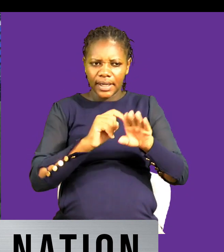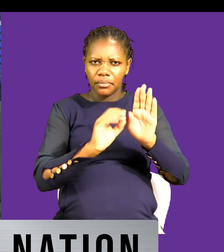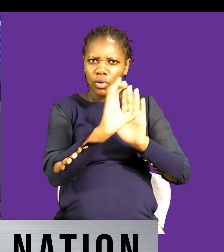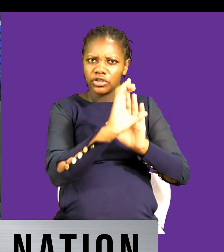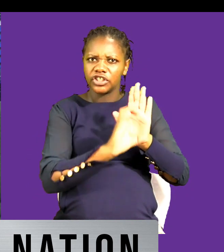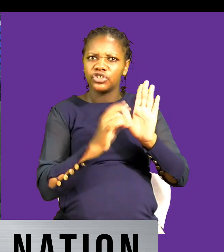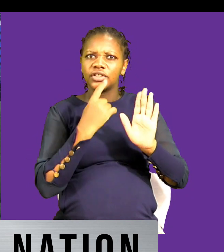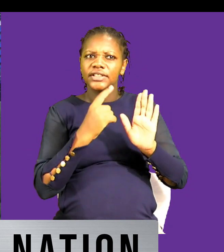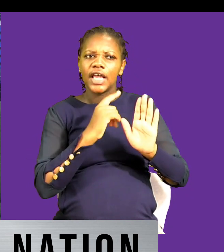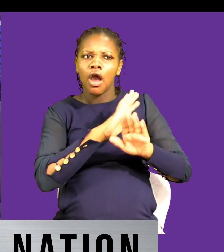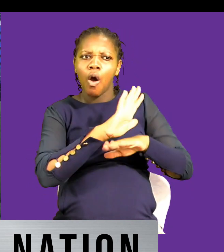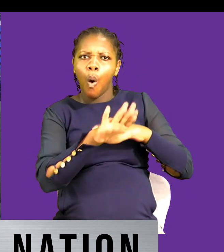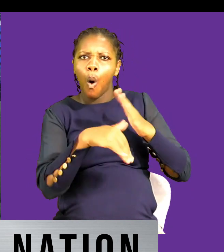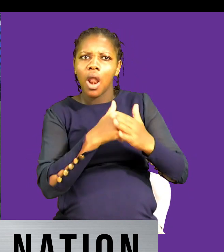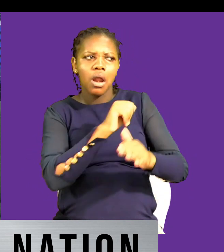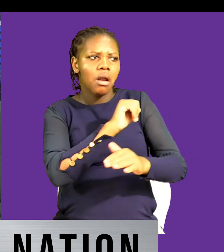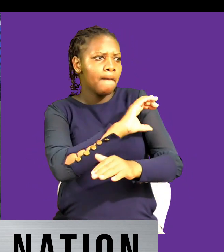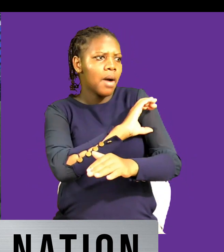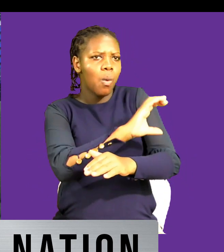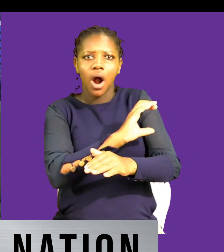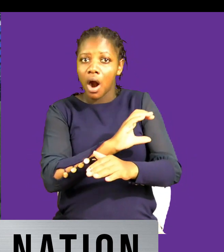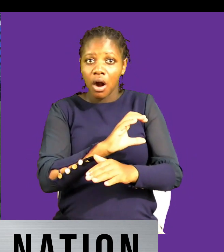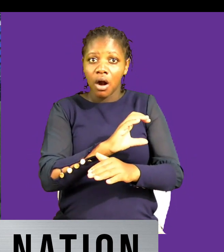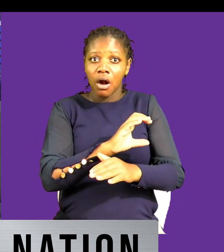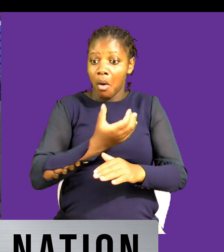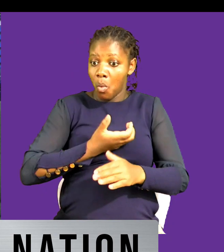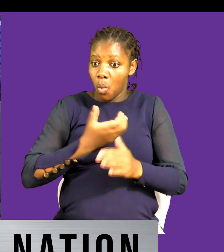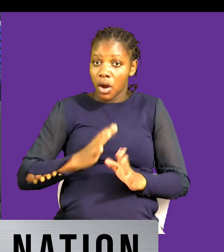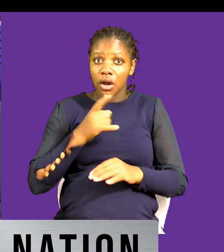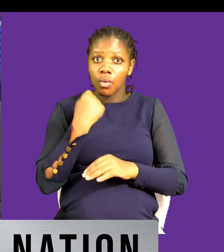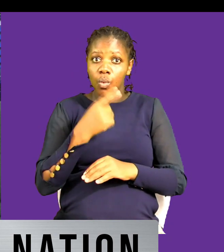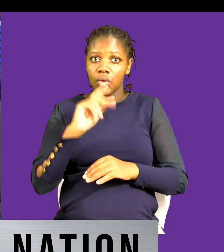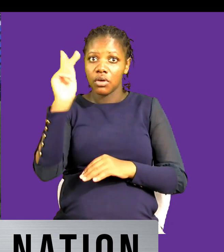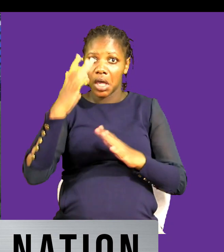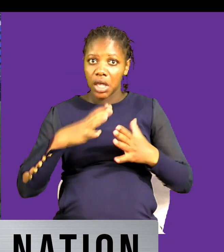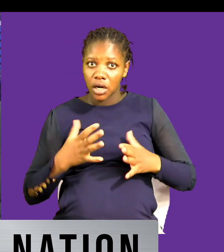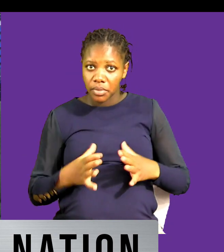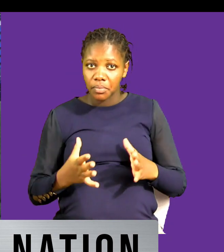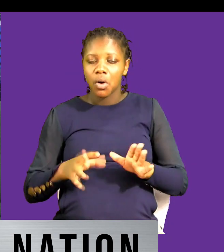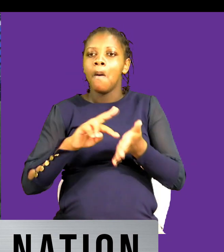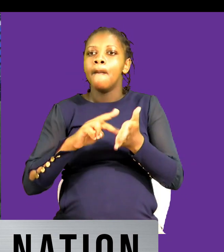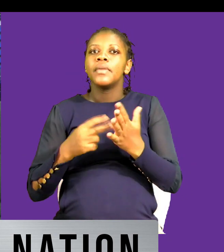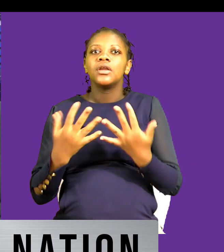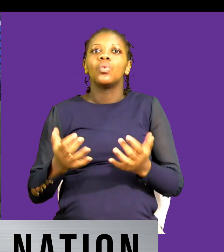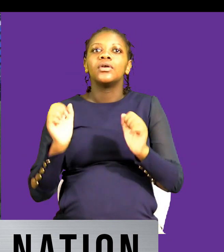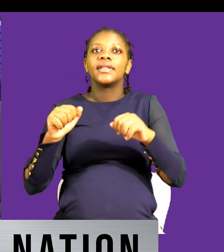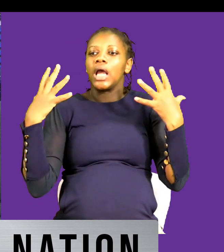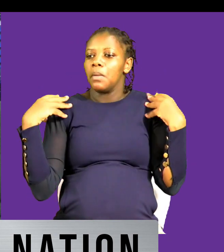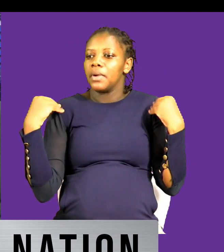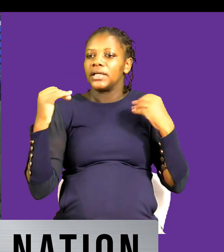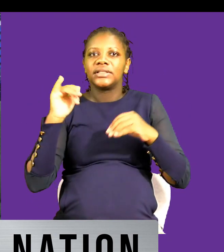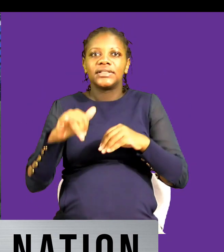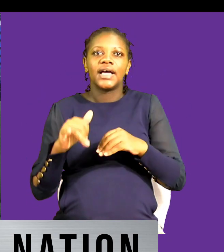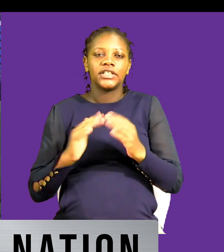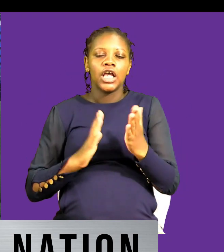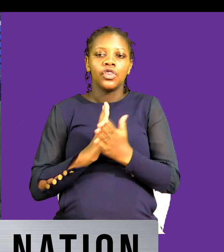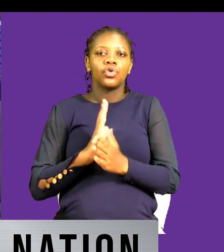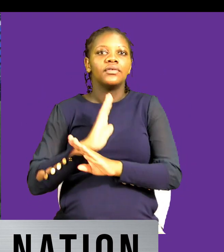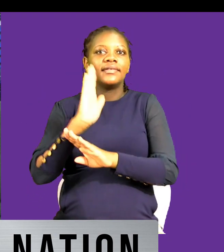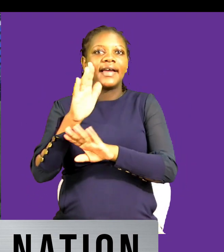all sovereign authority belongs to the people of Kenya, and they can exercise this sovereignty either directly or indirectly through elected